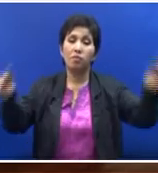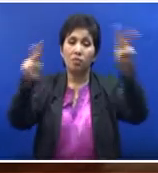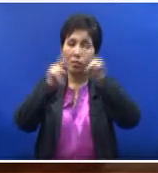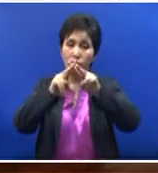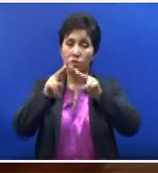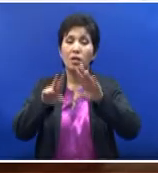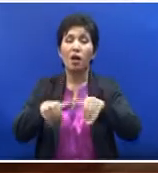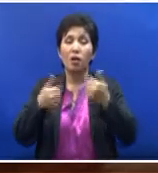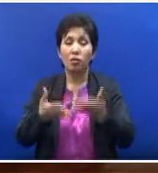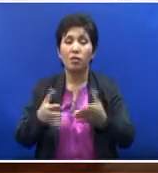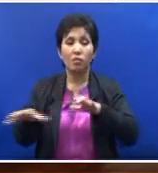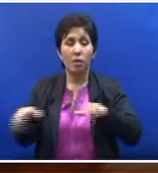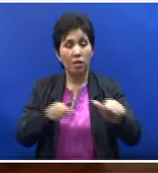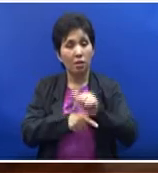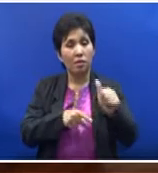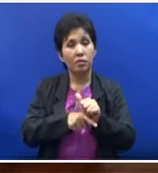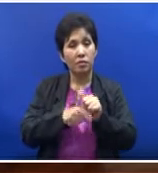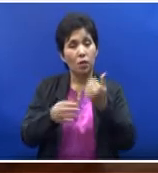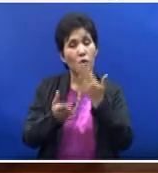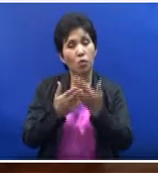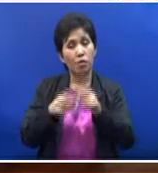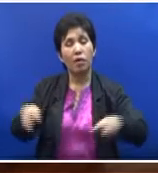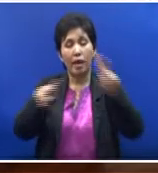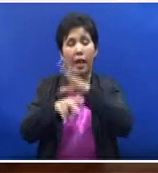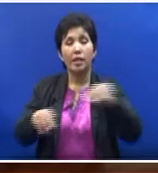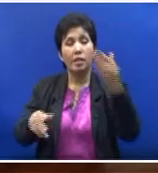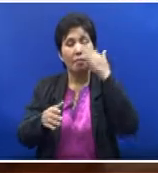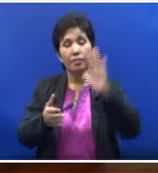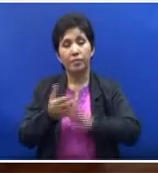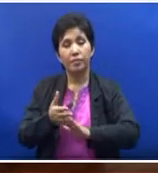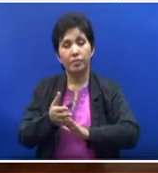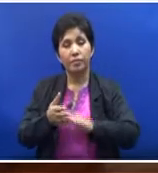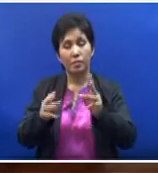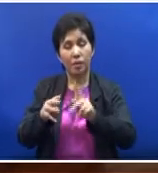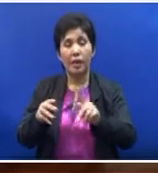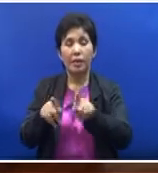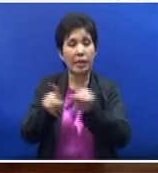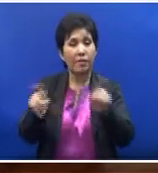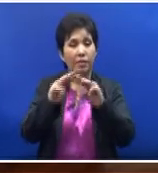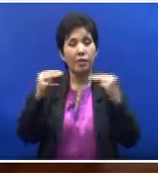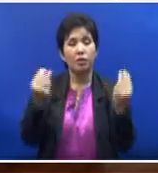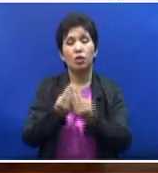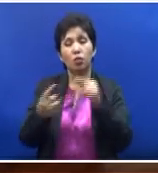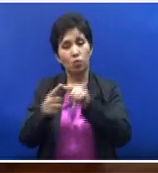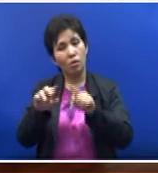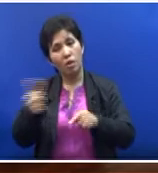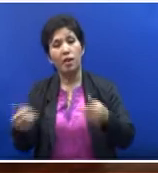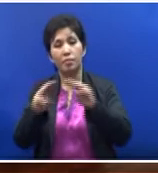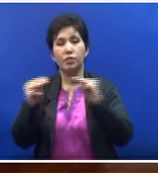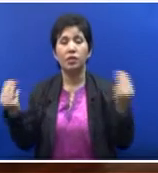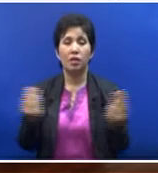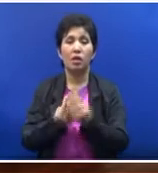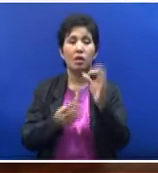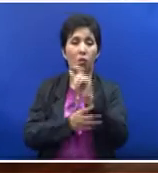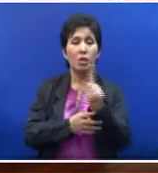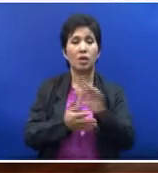define good values. The principles of good and bad will be different from one society to the other society.